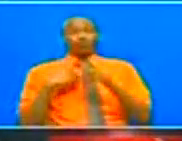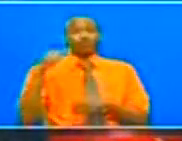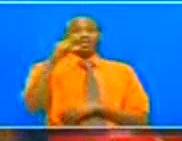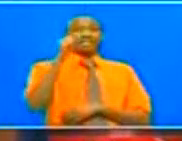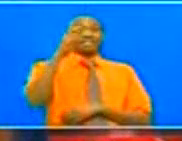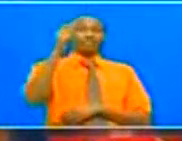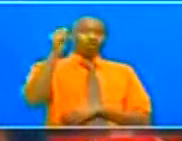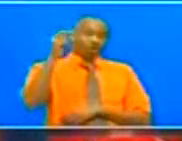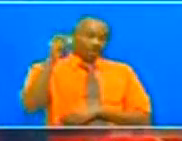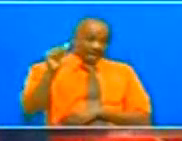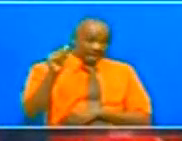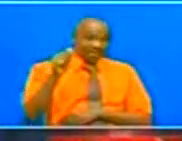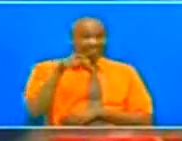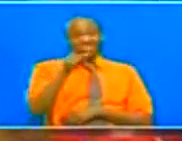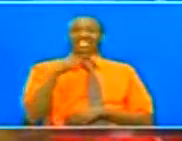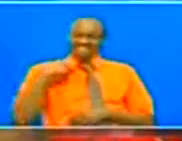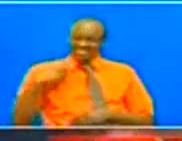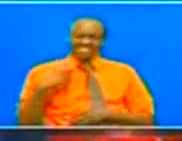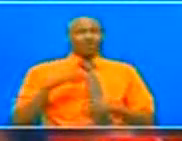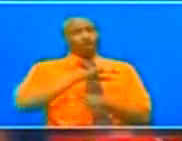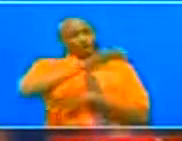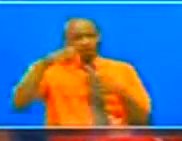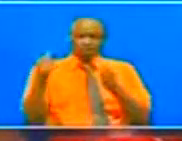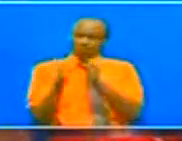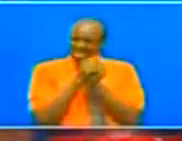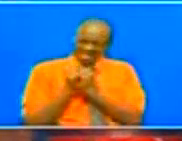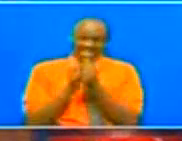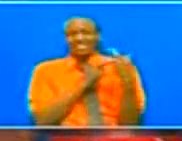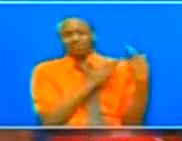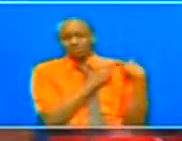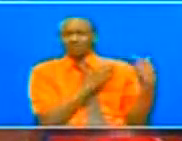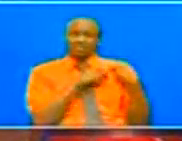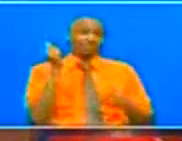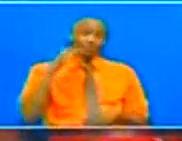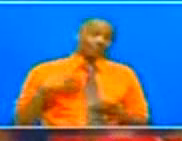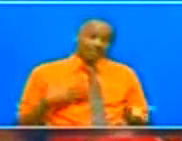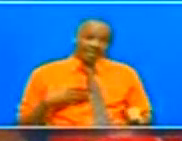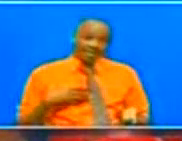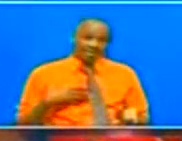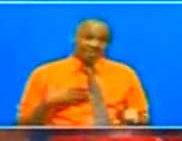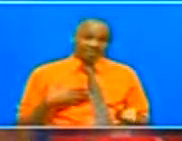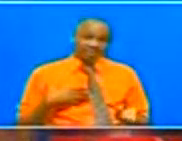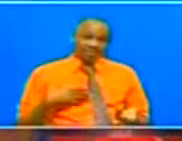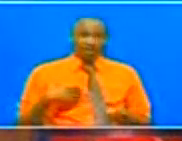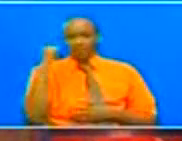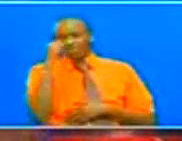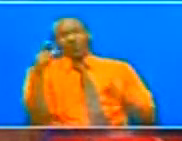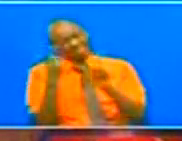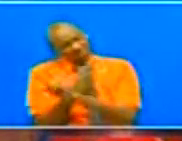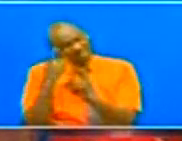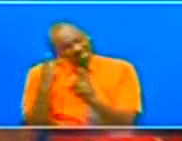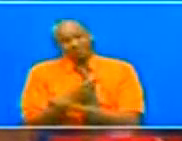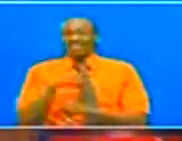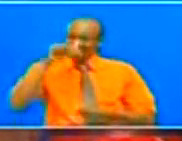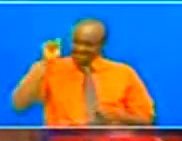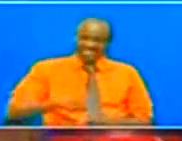of Buere. This is a collective responsibility on the people of Kenya, across political divide, to make sure Kenya